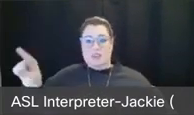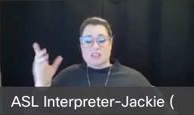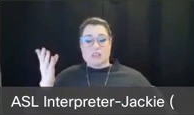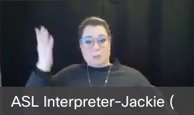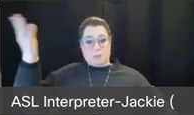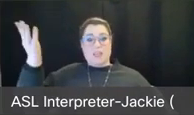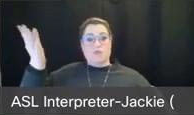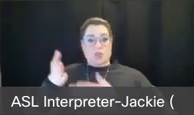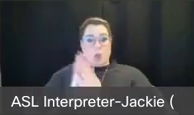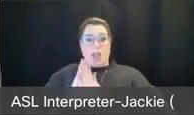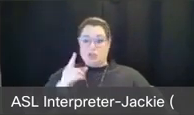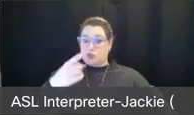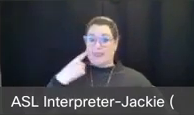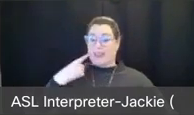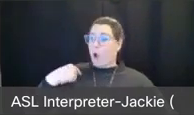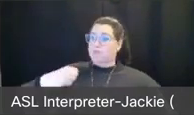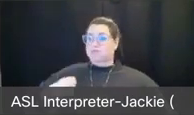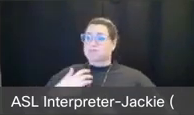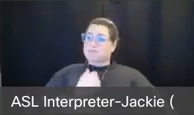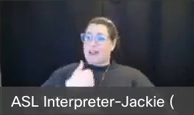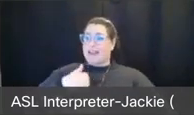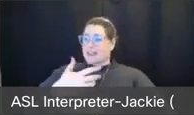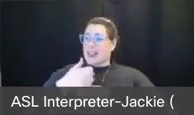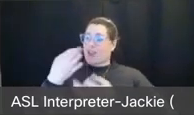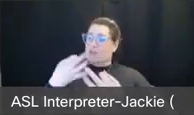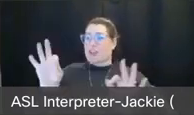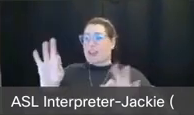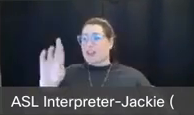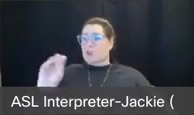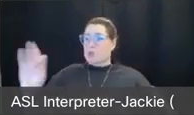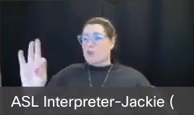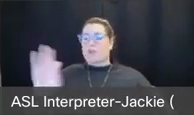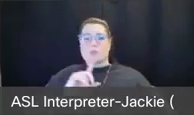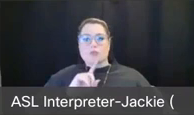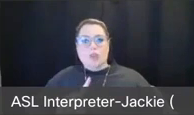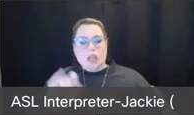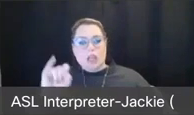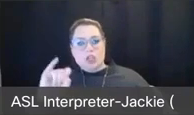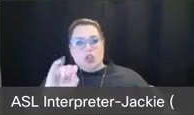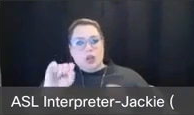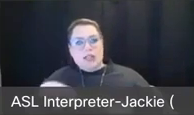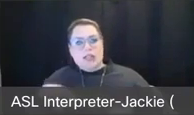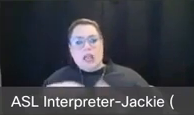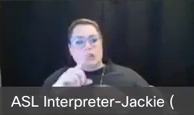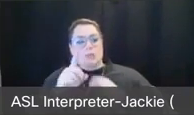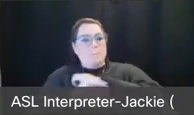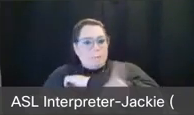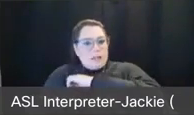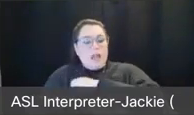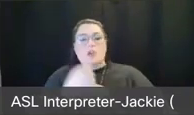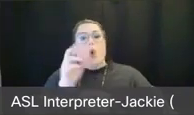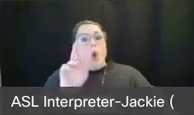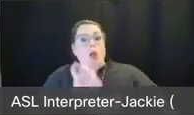an agreement to agree. So this person comes in and you're signing a contract that says they will work with your insurance